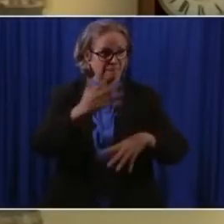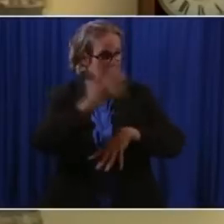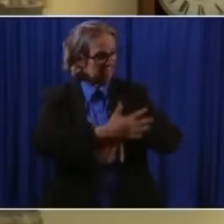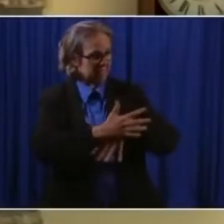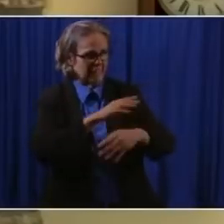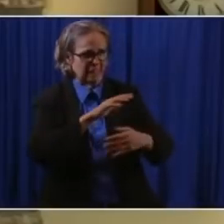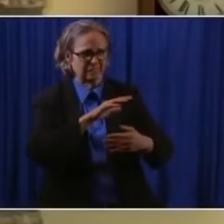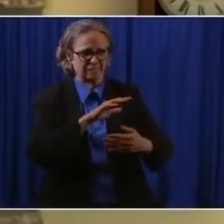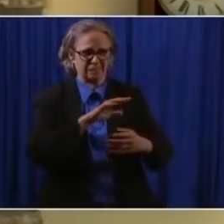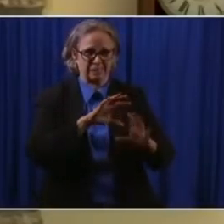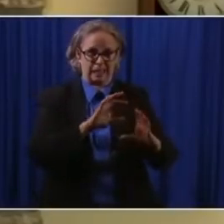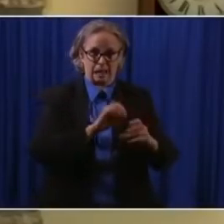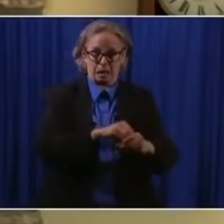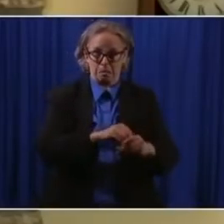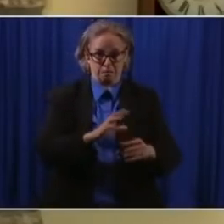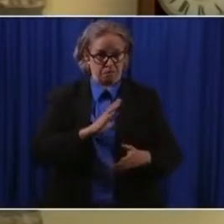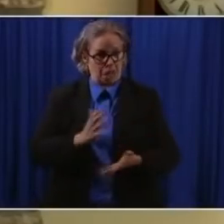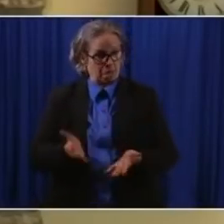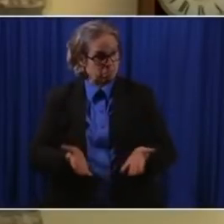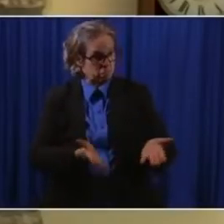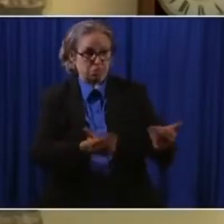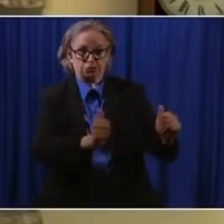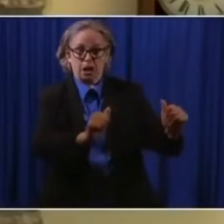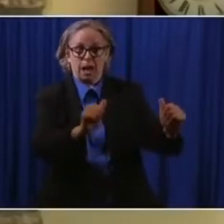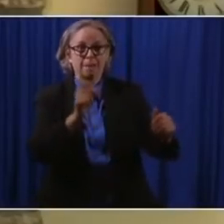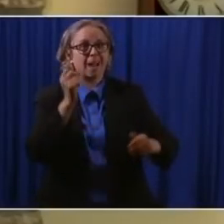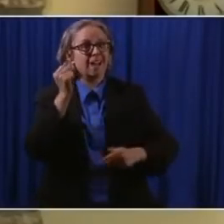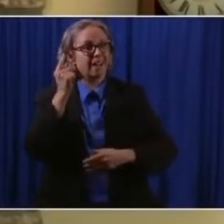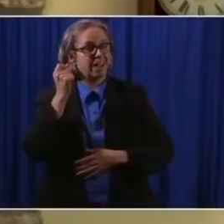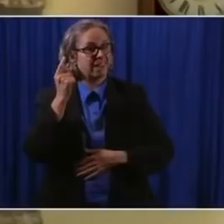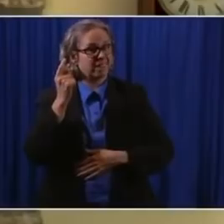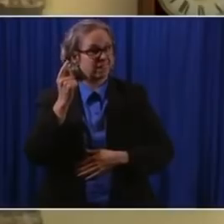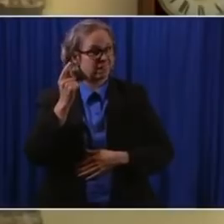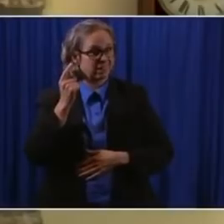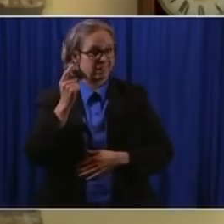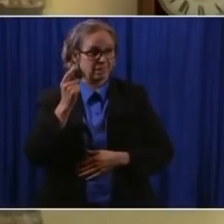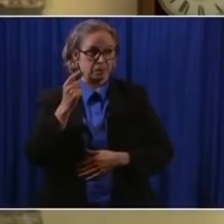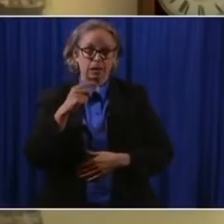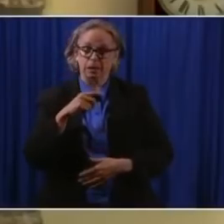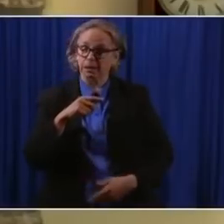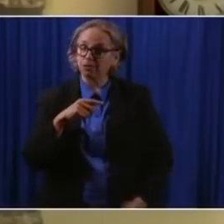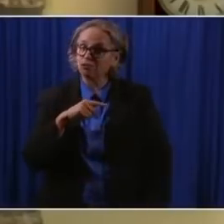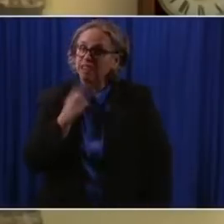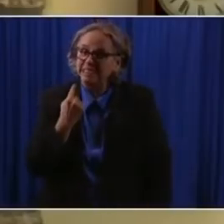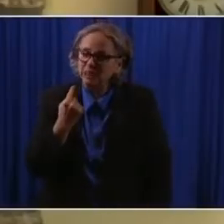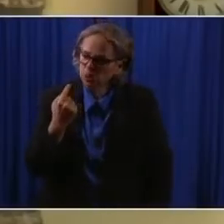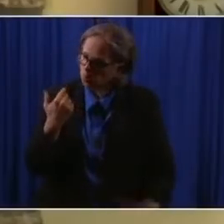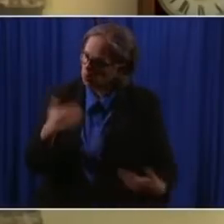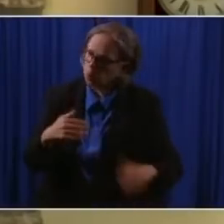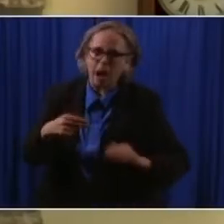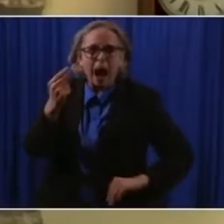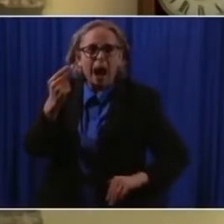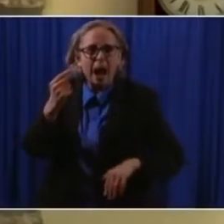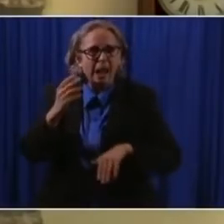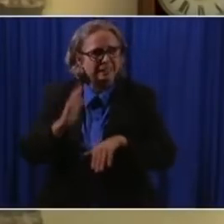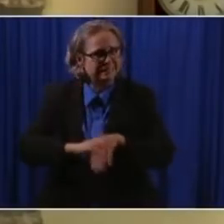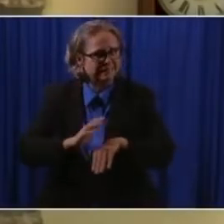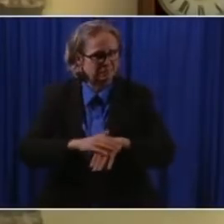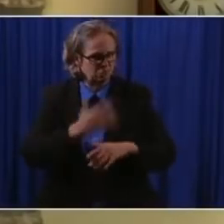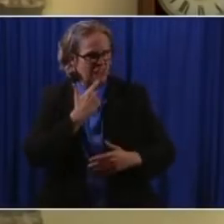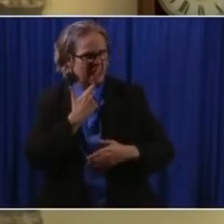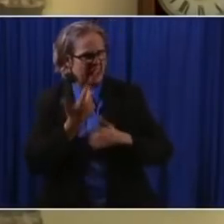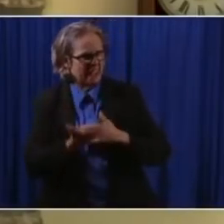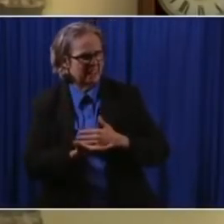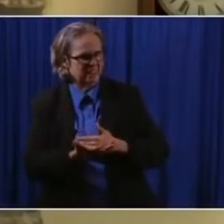that. But this is a high risk proposition, and you got to get your COVID down in